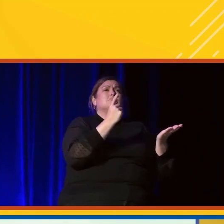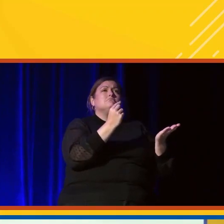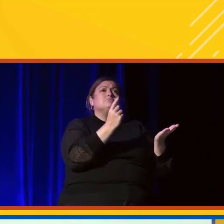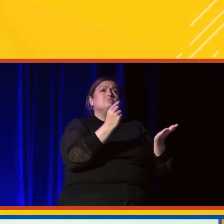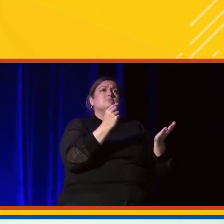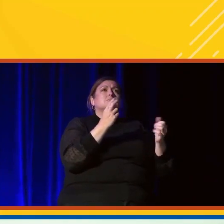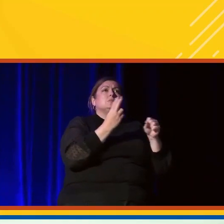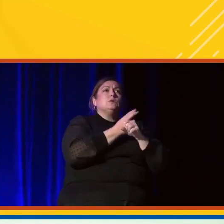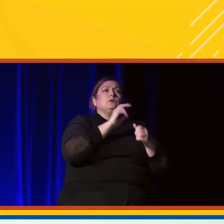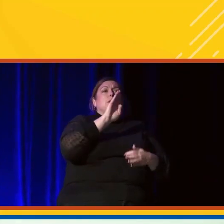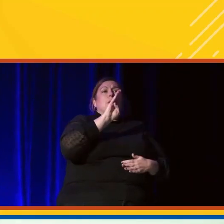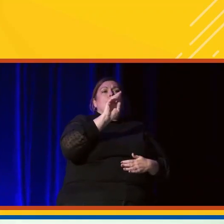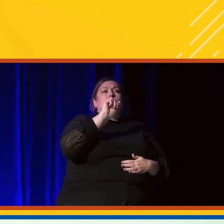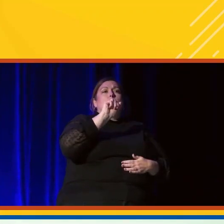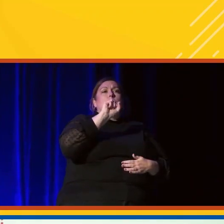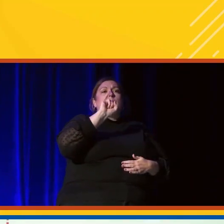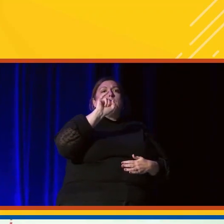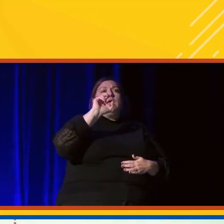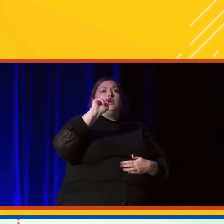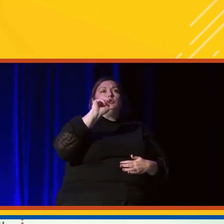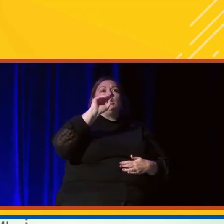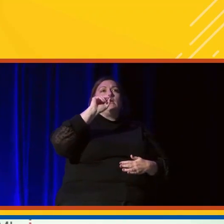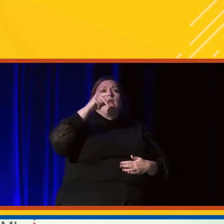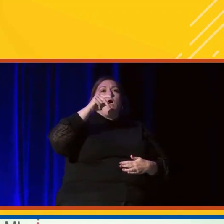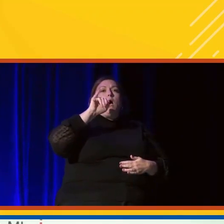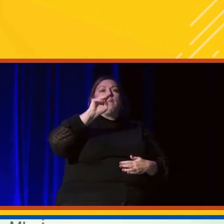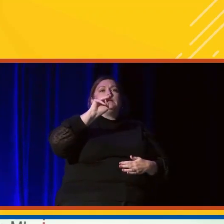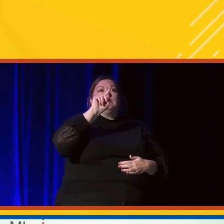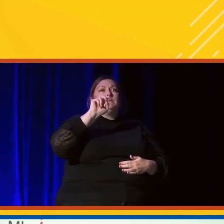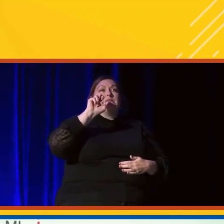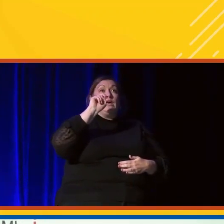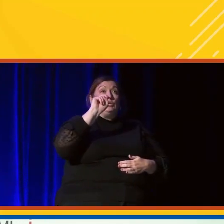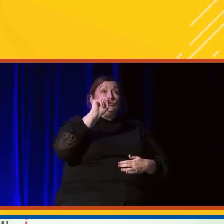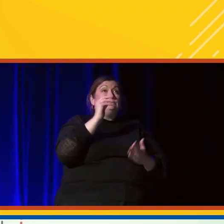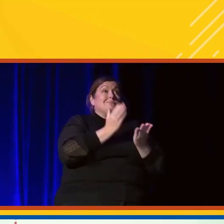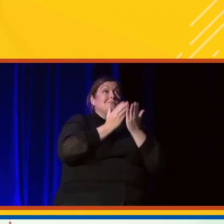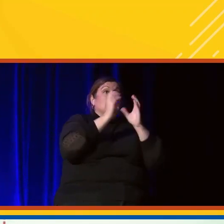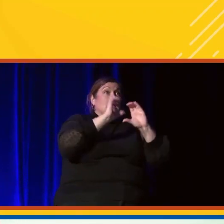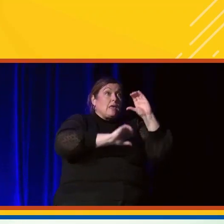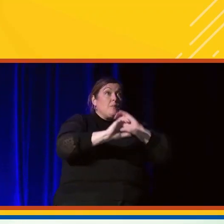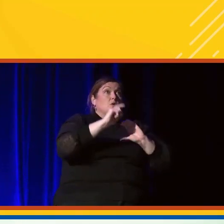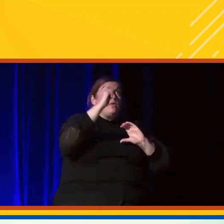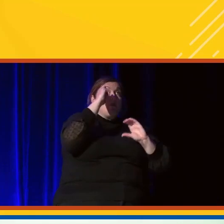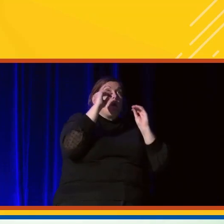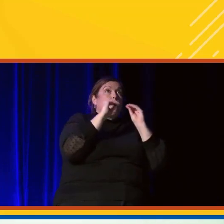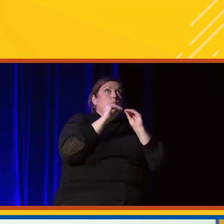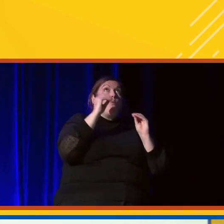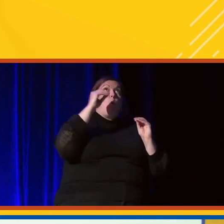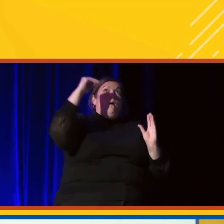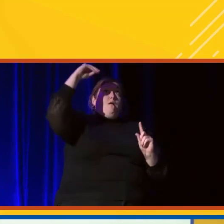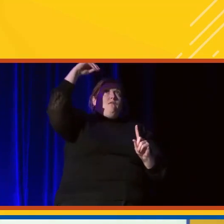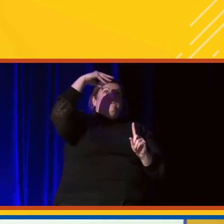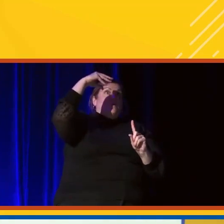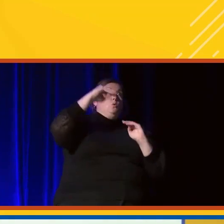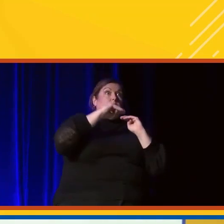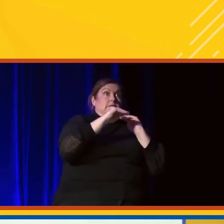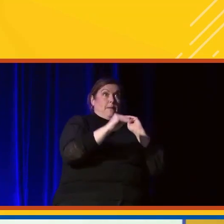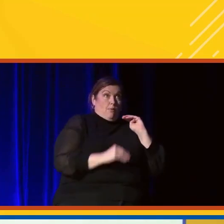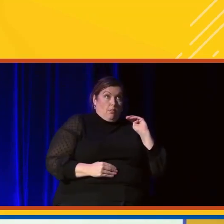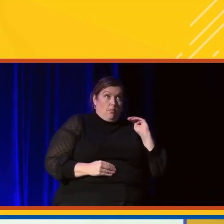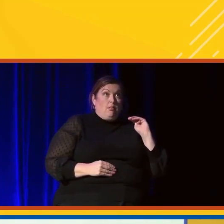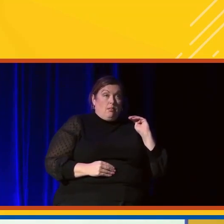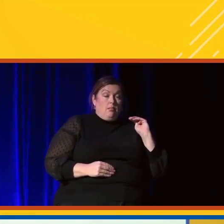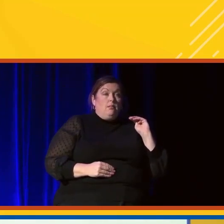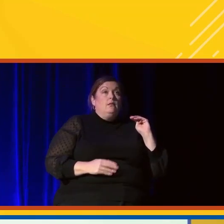use Bayesian optimization to suggest chemistries that it thinks will be more photostable. We're then going to use